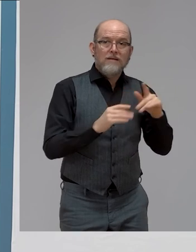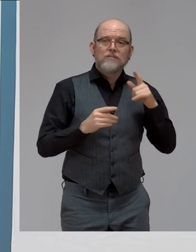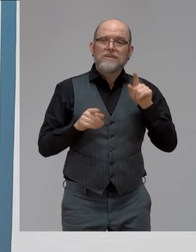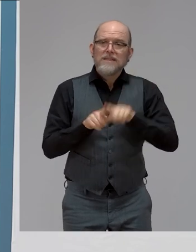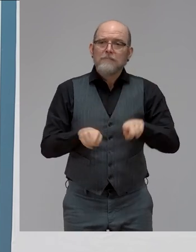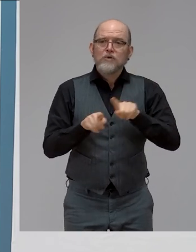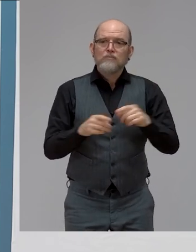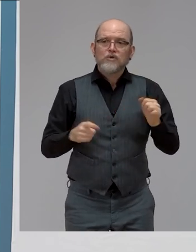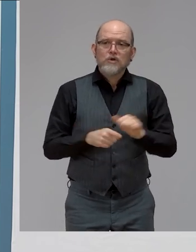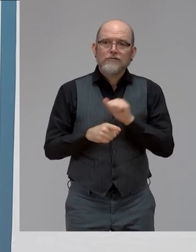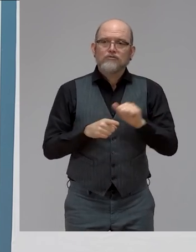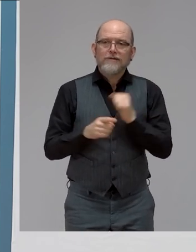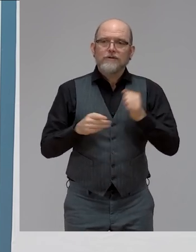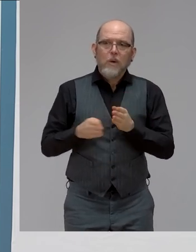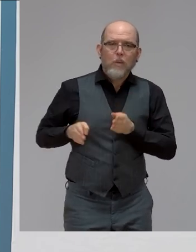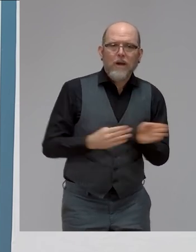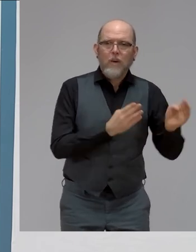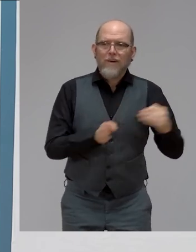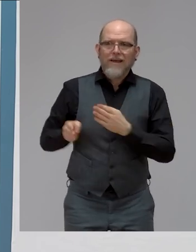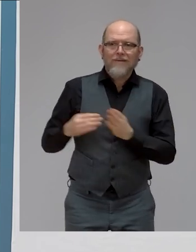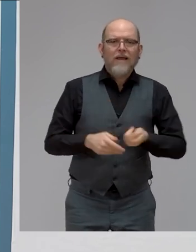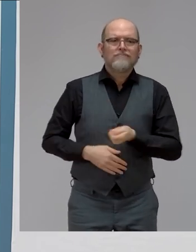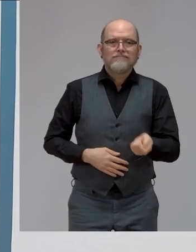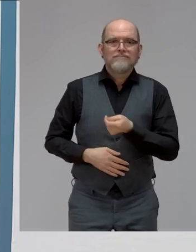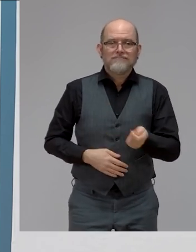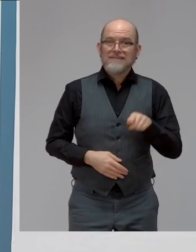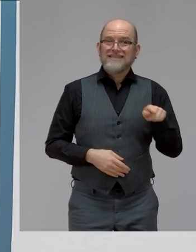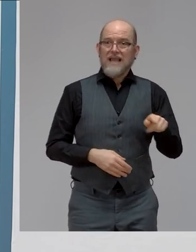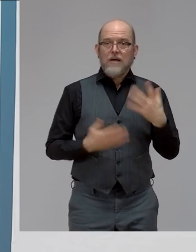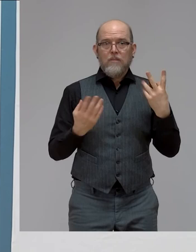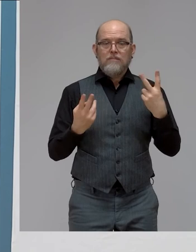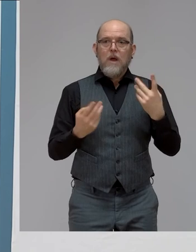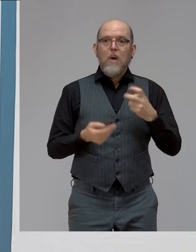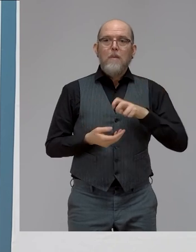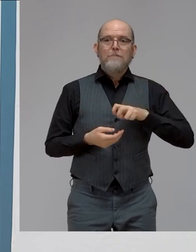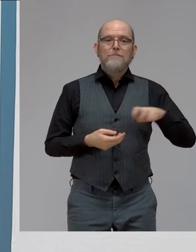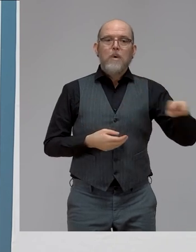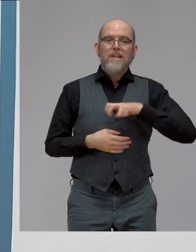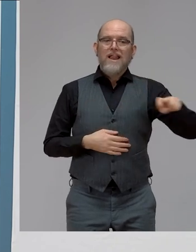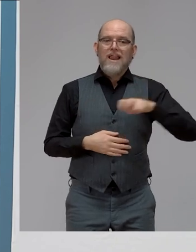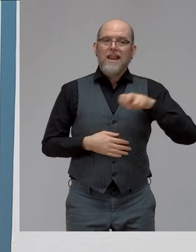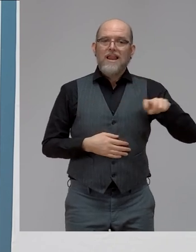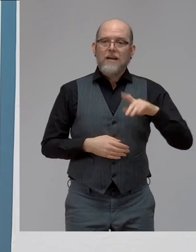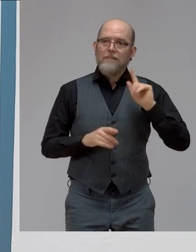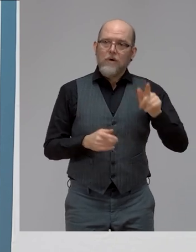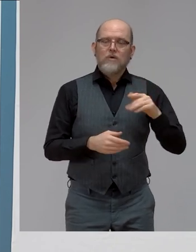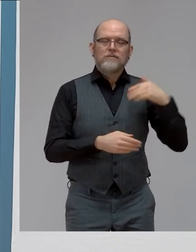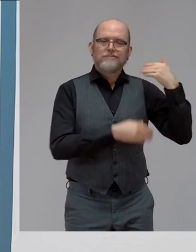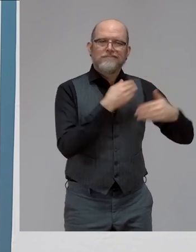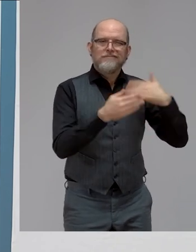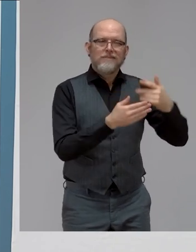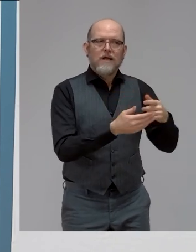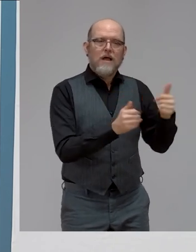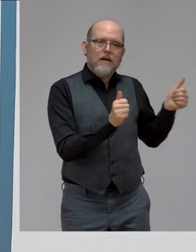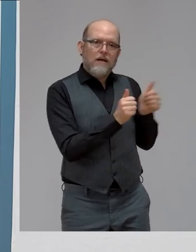My mobility trainer showed me several times the whole way from my